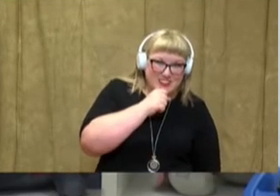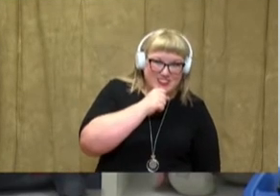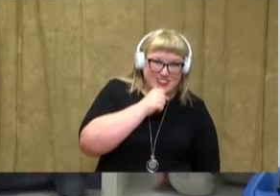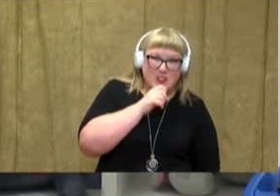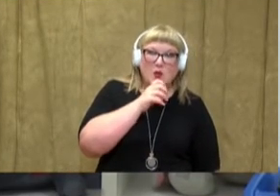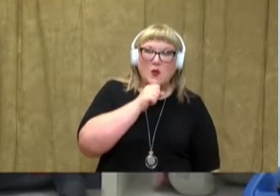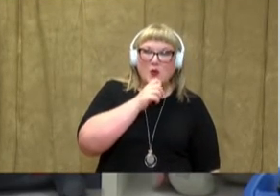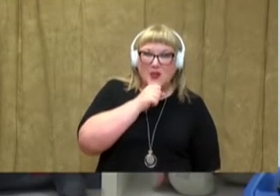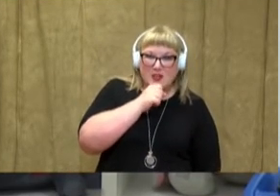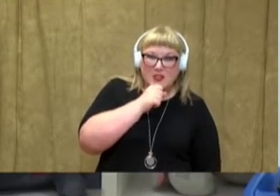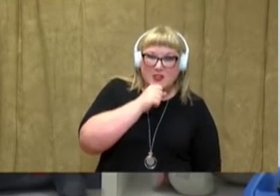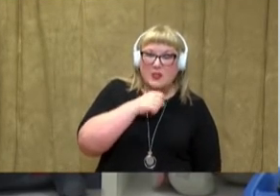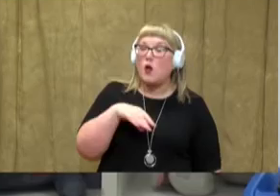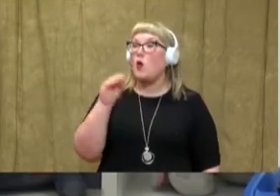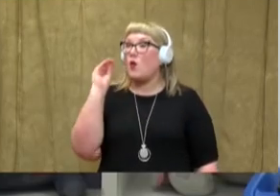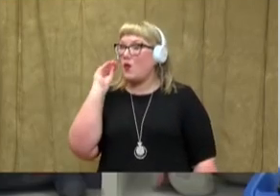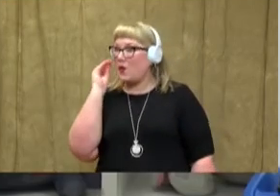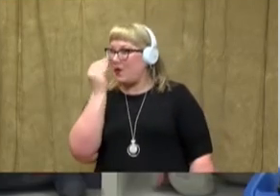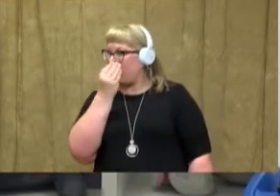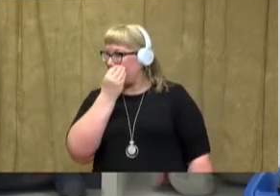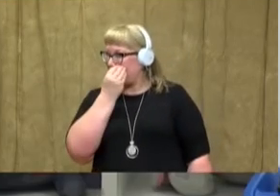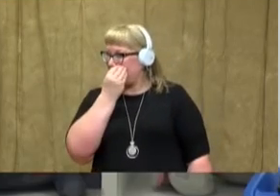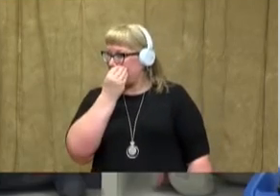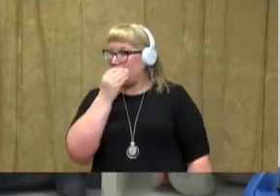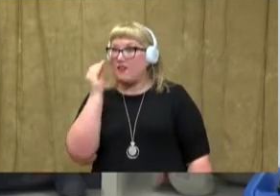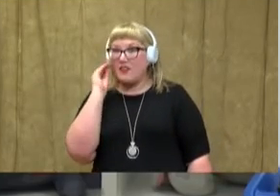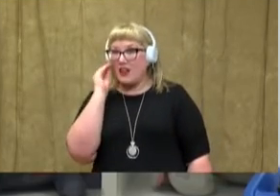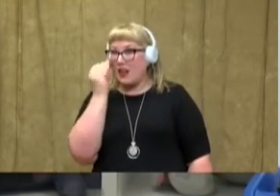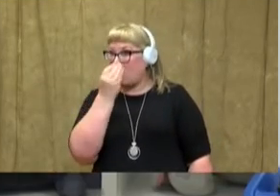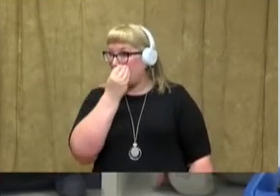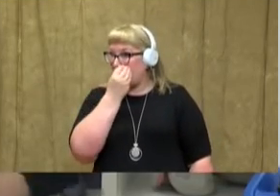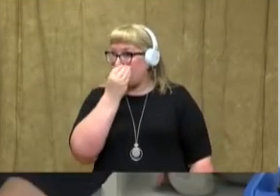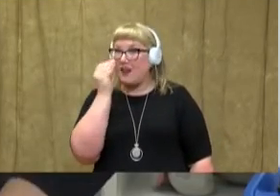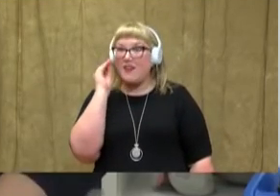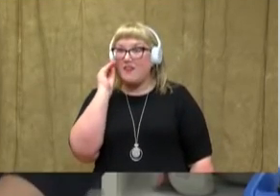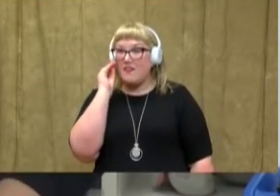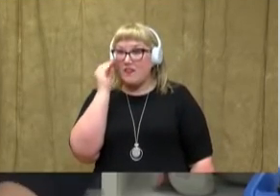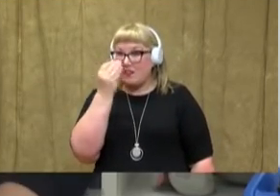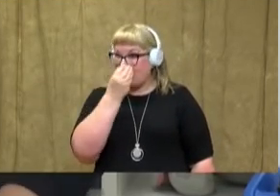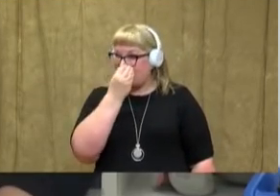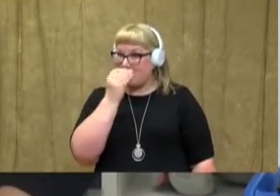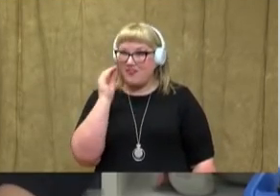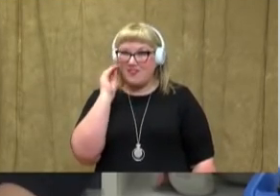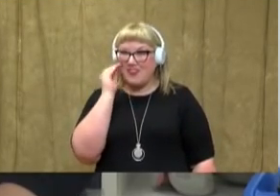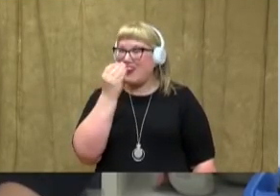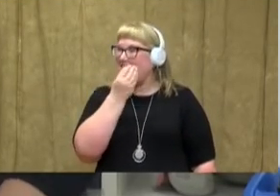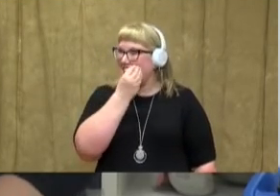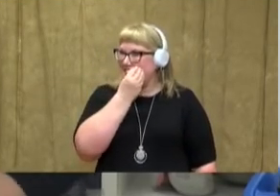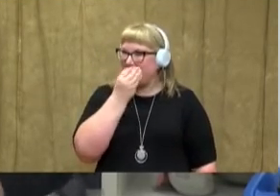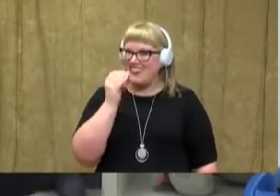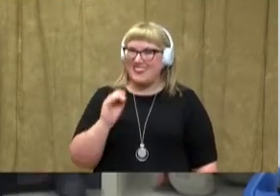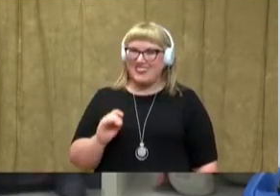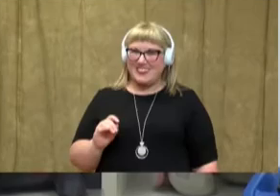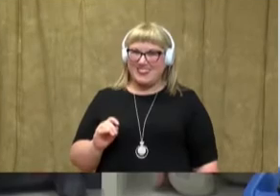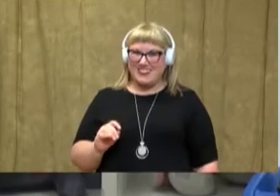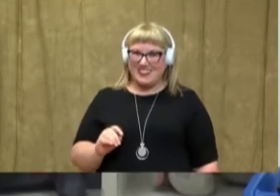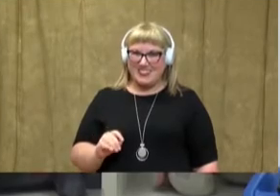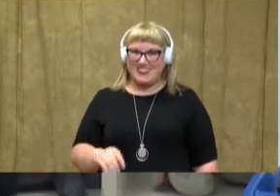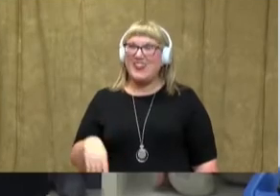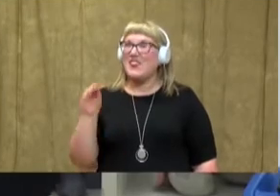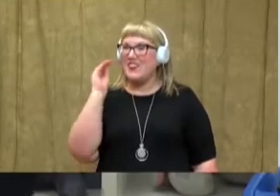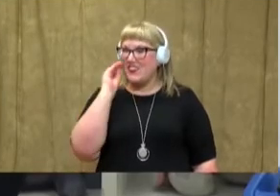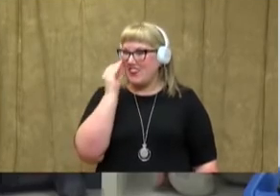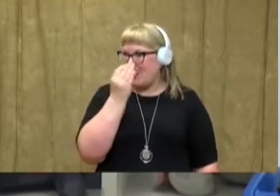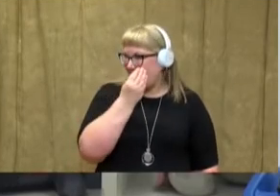sweet. Anaranjado is orange. La flor. La flor, the